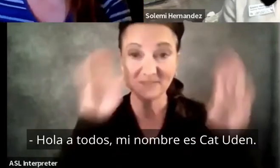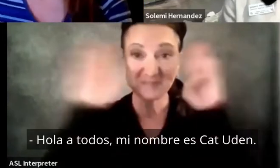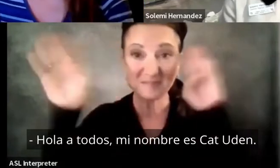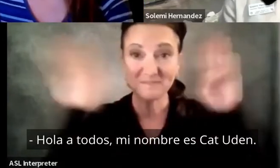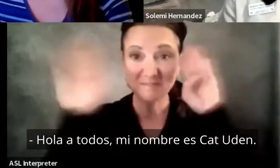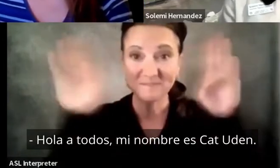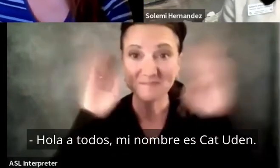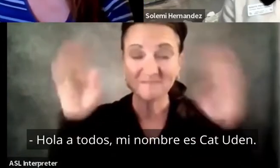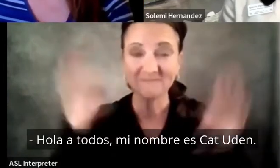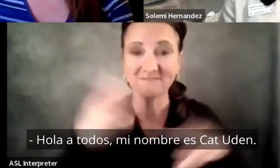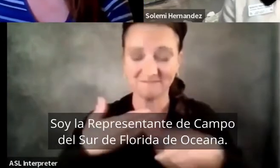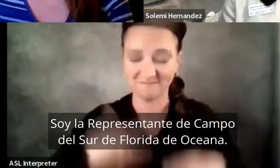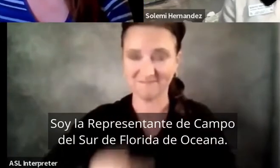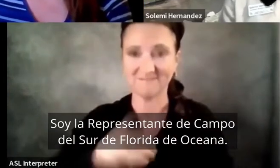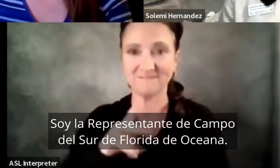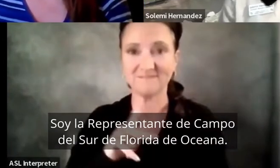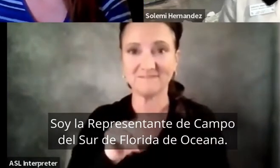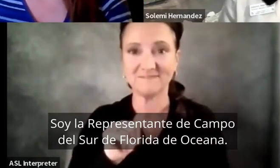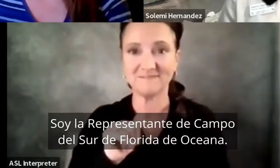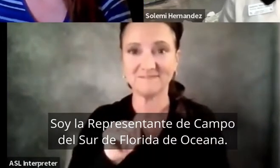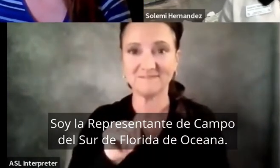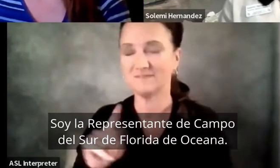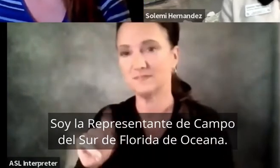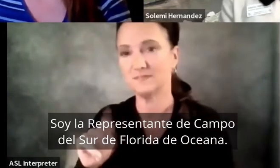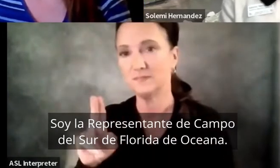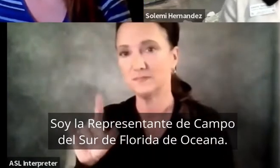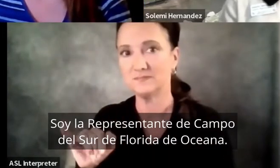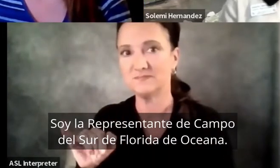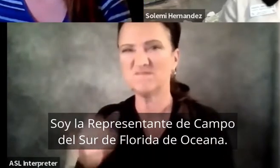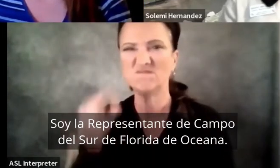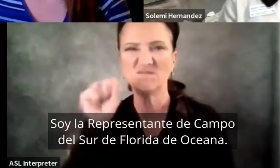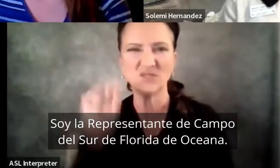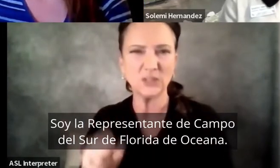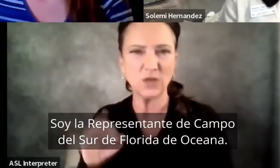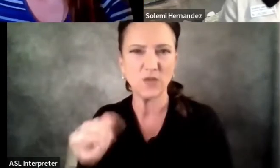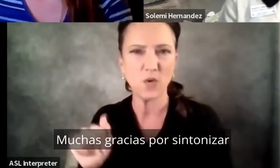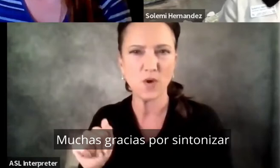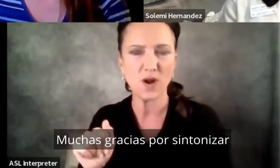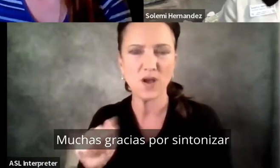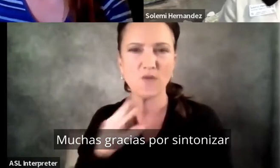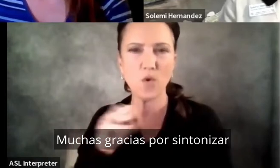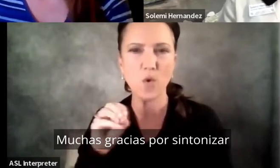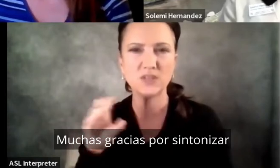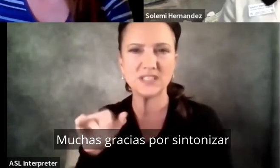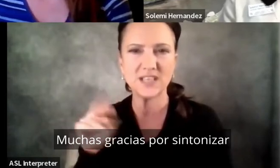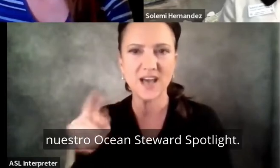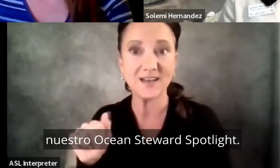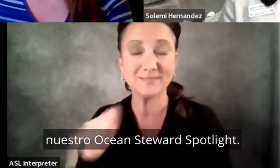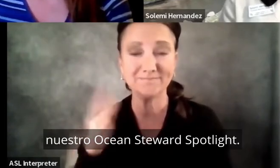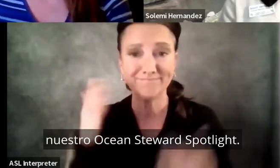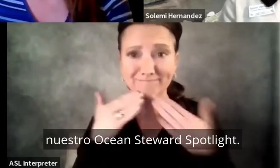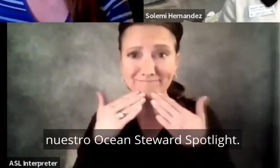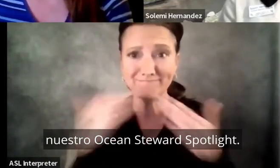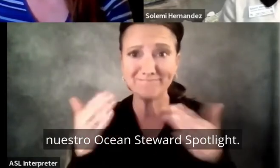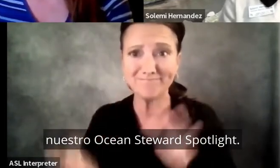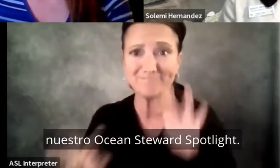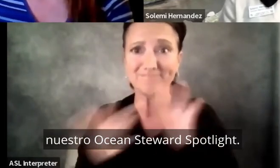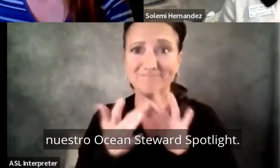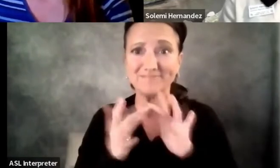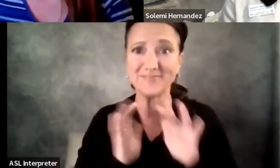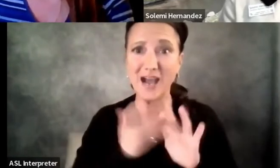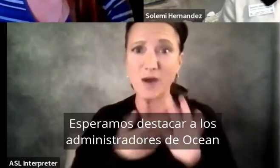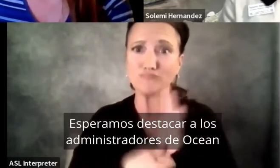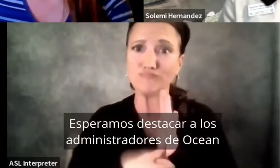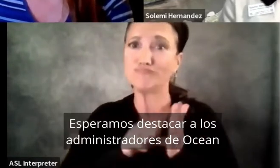everyone. My name is Kat Uden. I'm the South Florida Field Representative for Oceana. Thank you so much for tuning into our Ocean Steward